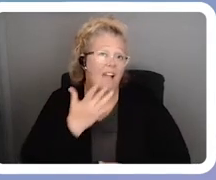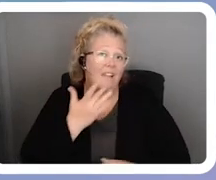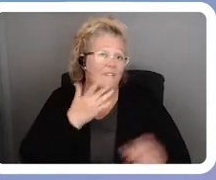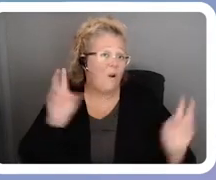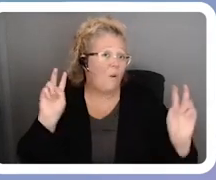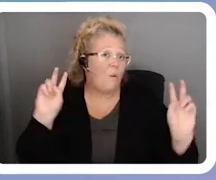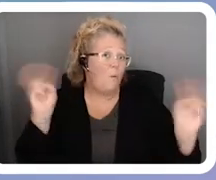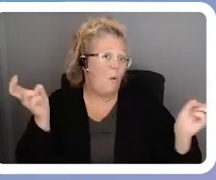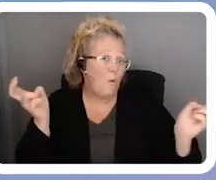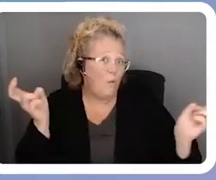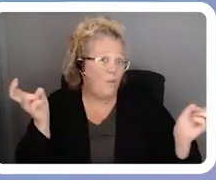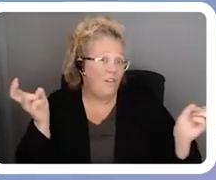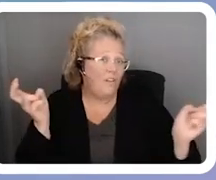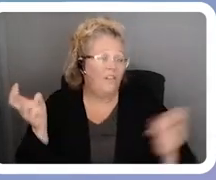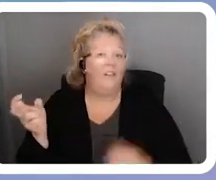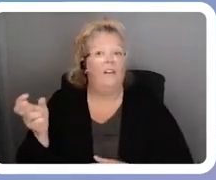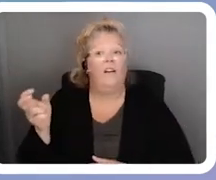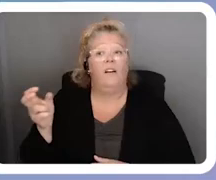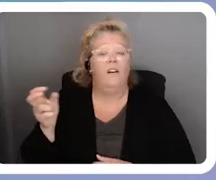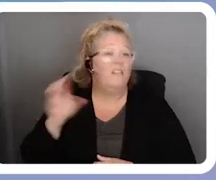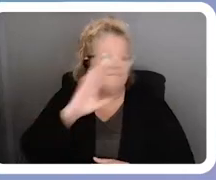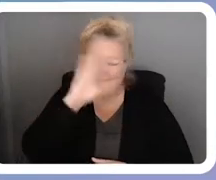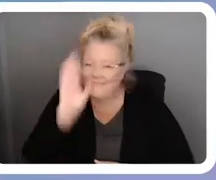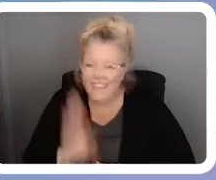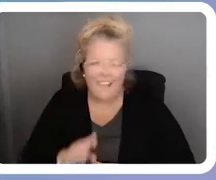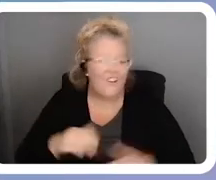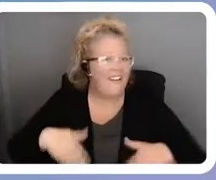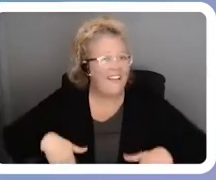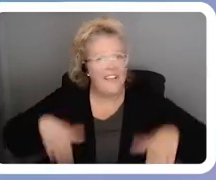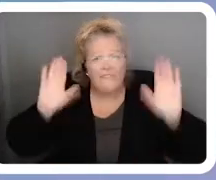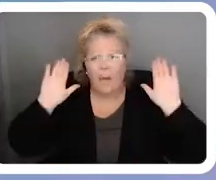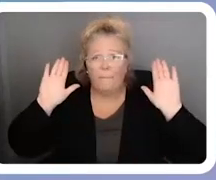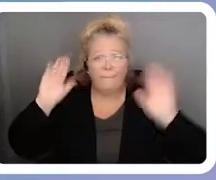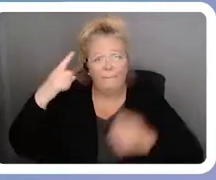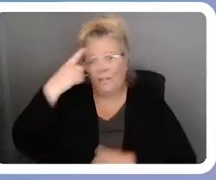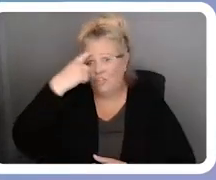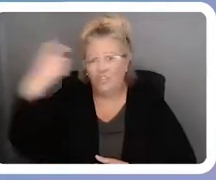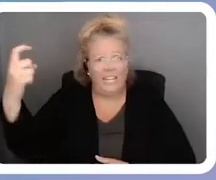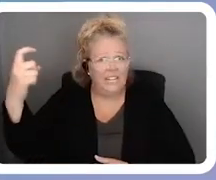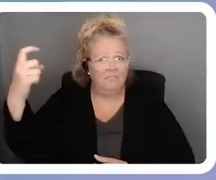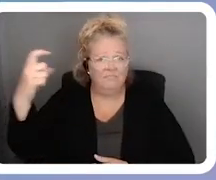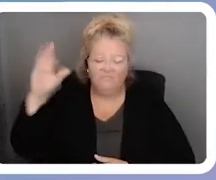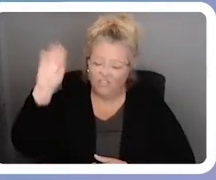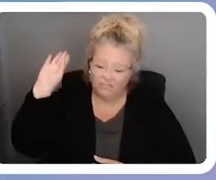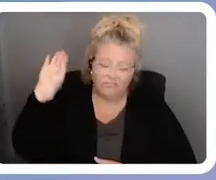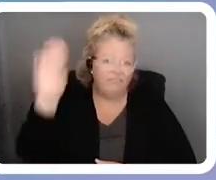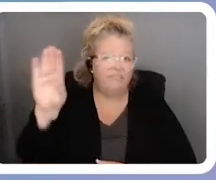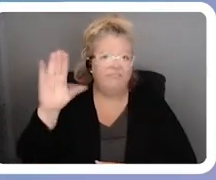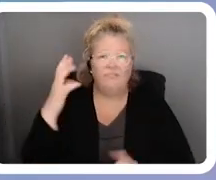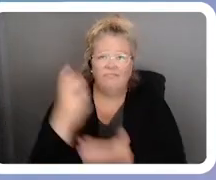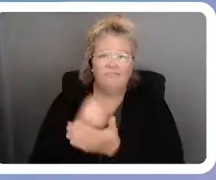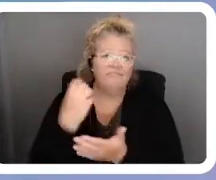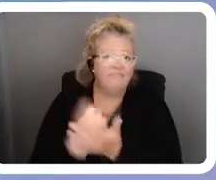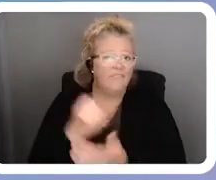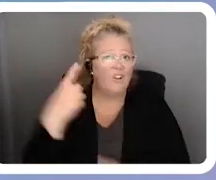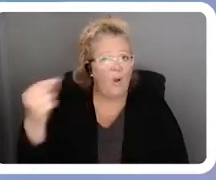quote is, "I never give up on your dreams, just go for it."